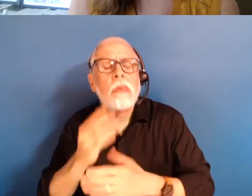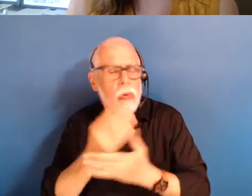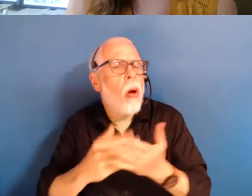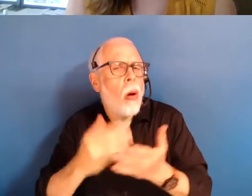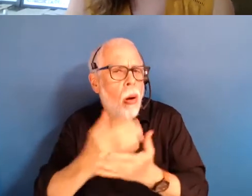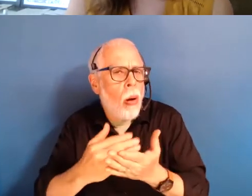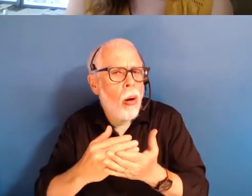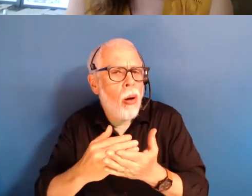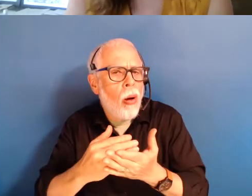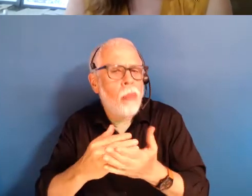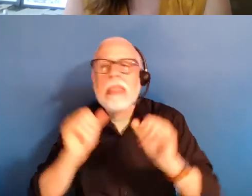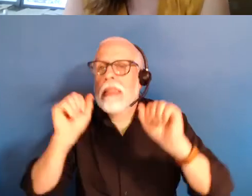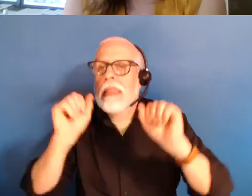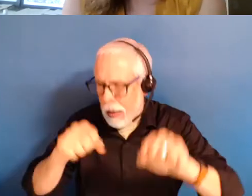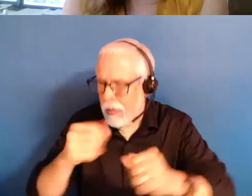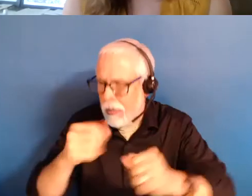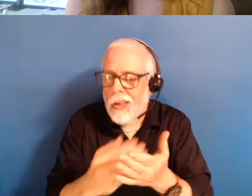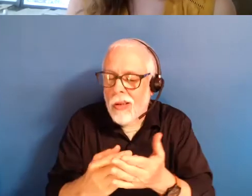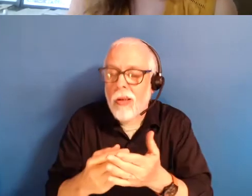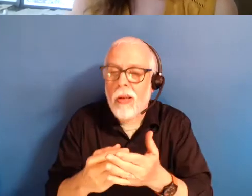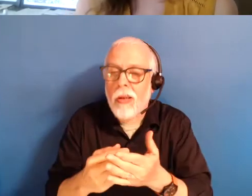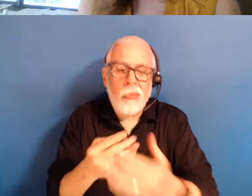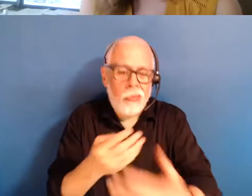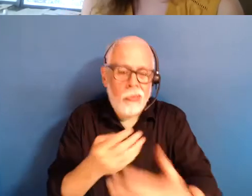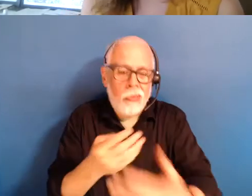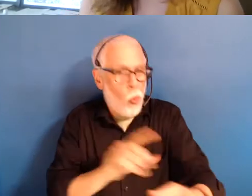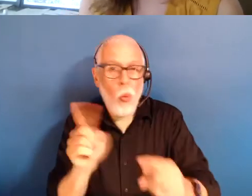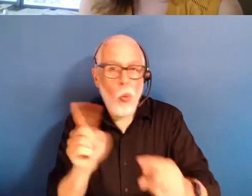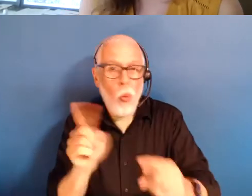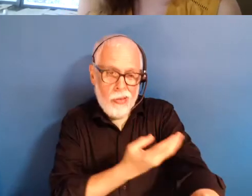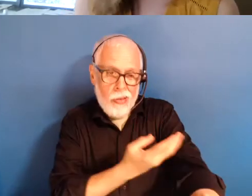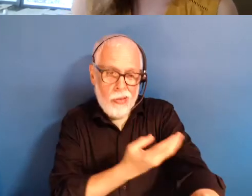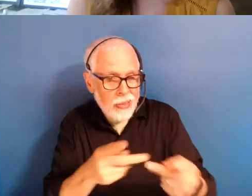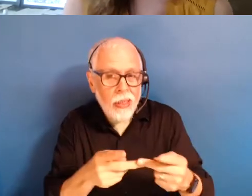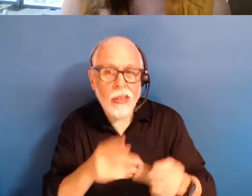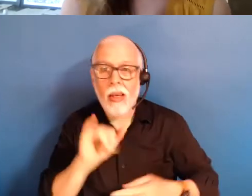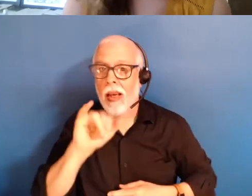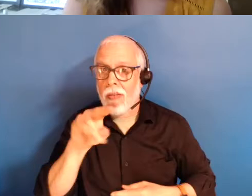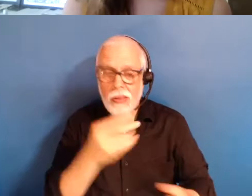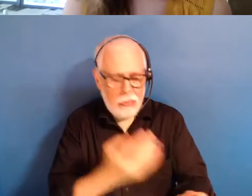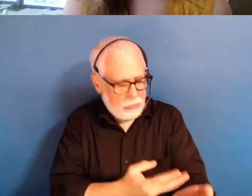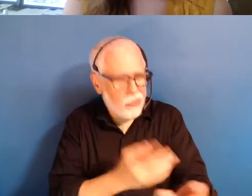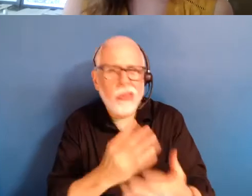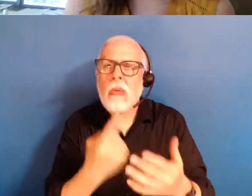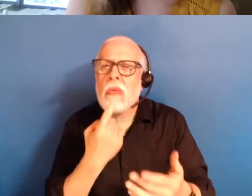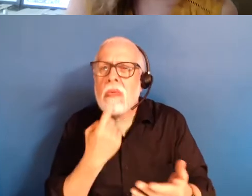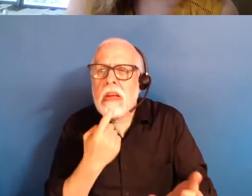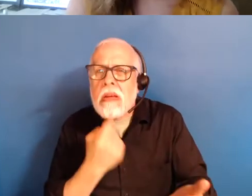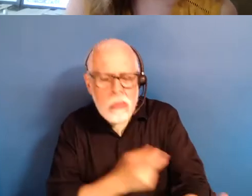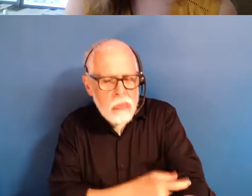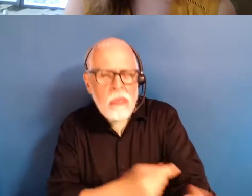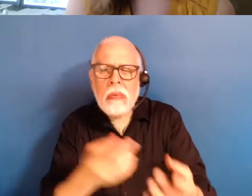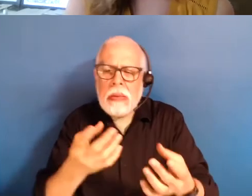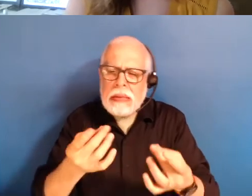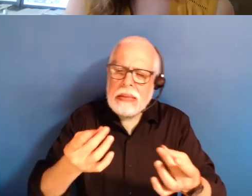effects, there can be some side effects at the local infusion site. So where the IV is, there can be some redness,